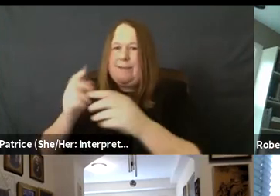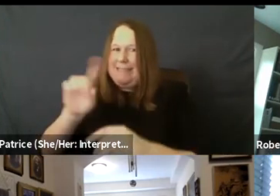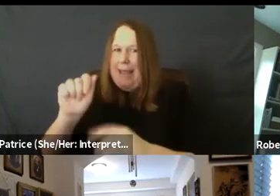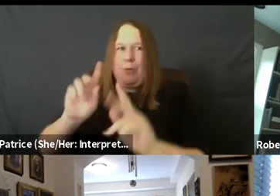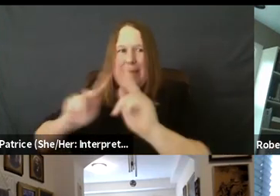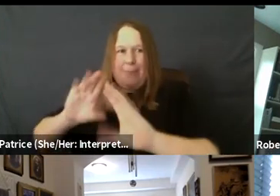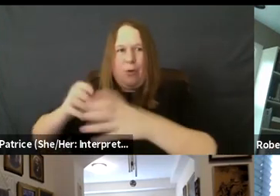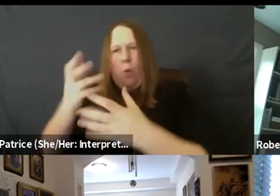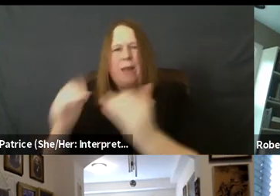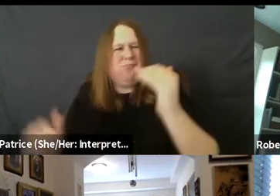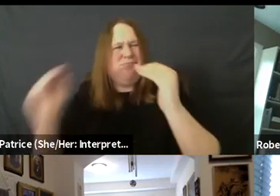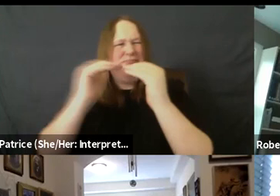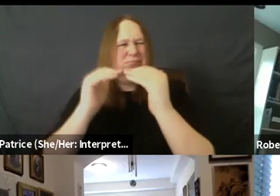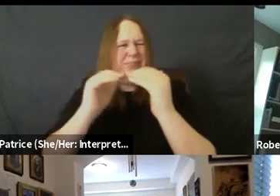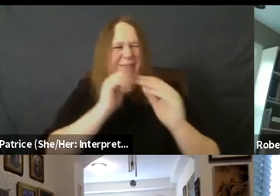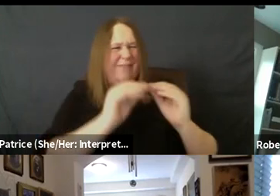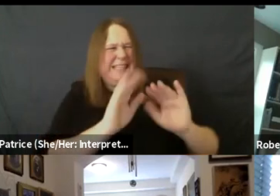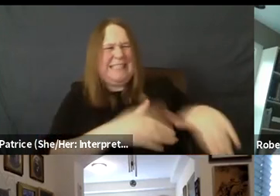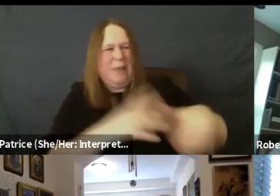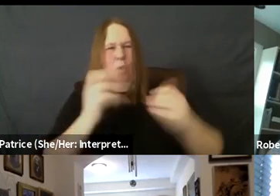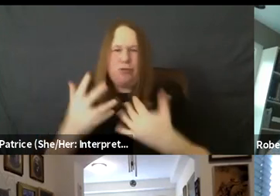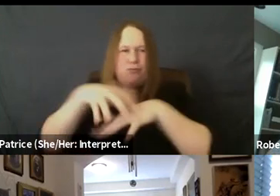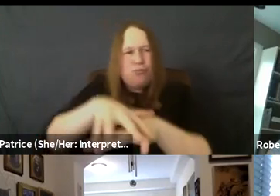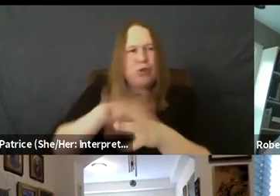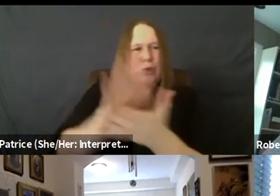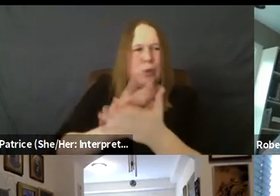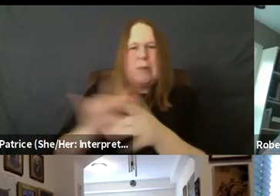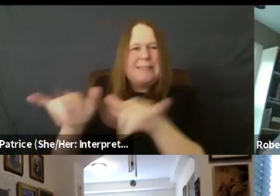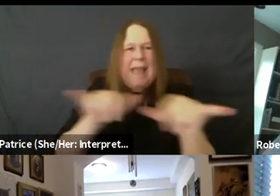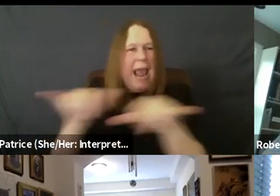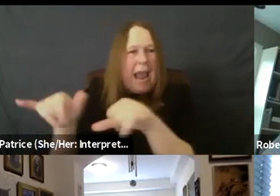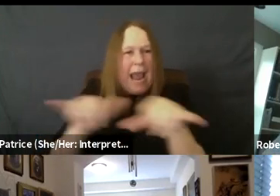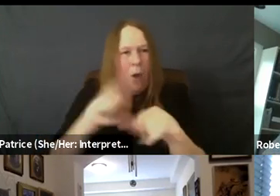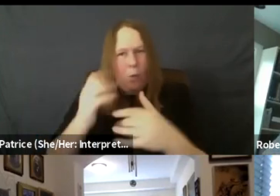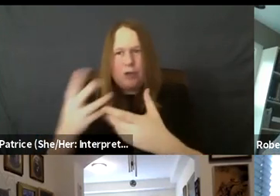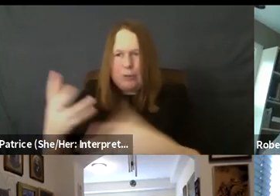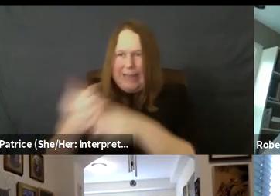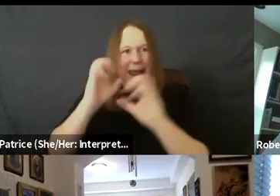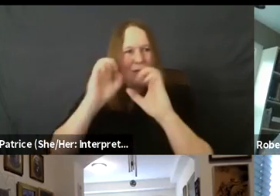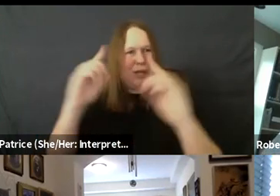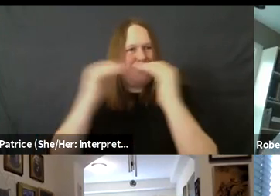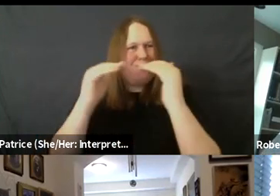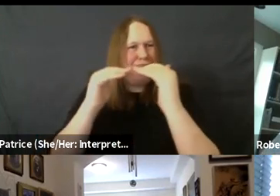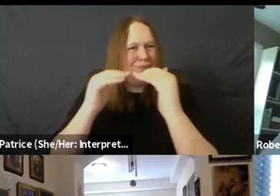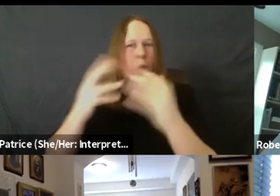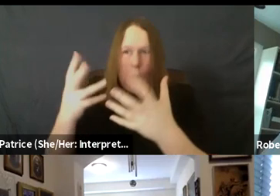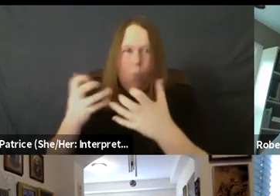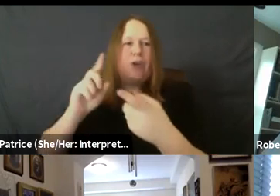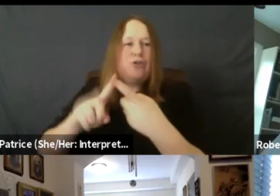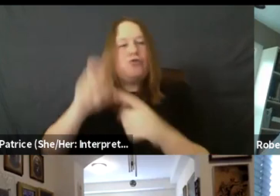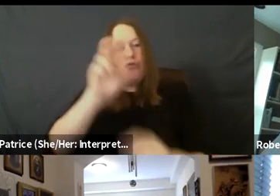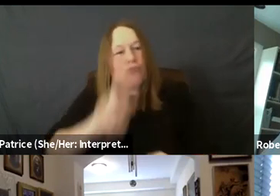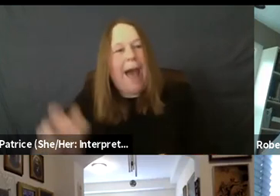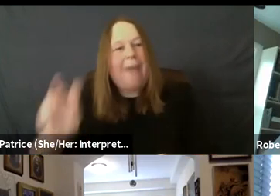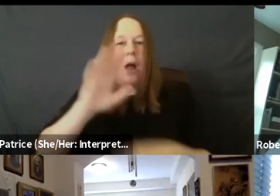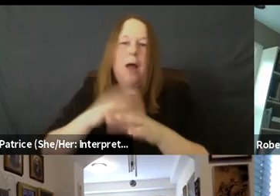wanted equality, wanted to be able to go to integrated schools, wanted to be able to get an education, wanted to be able to travel on